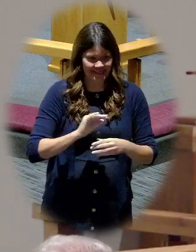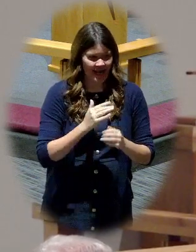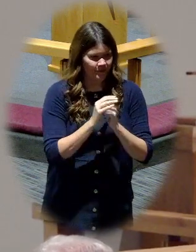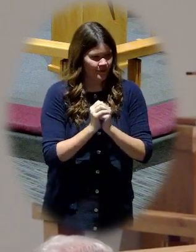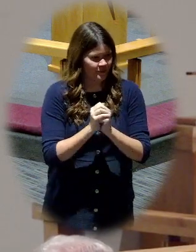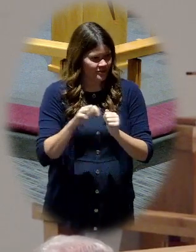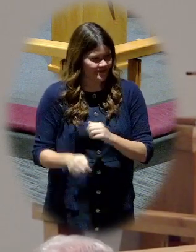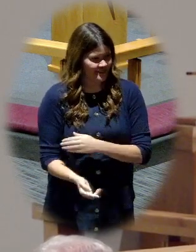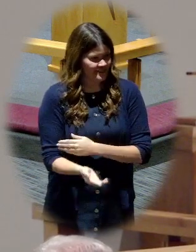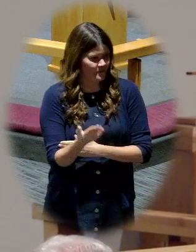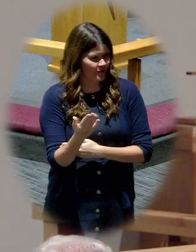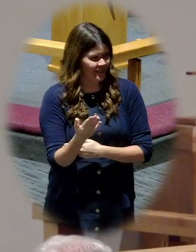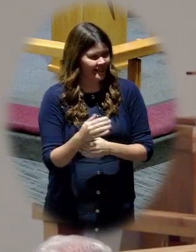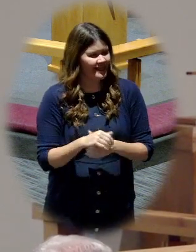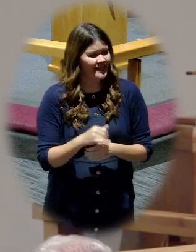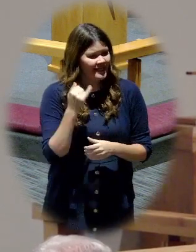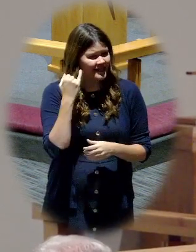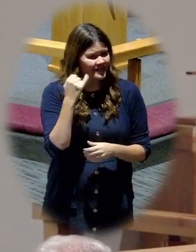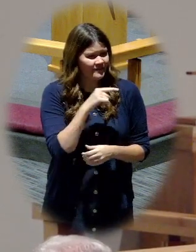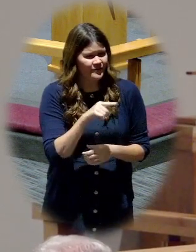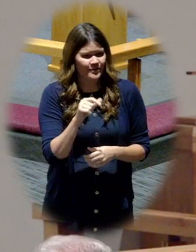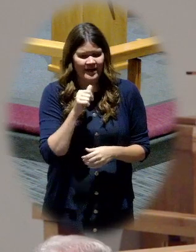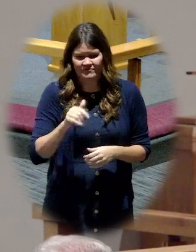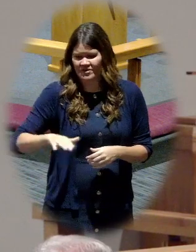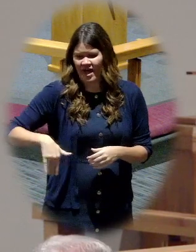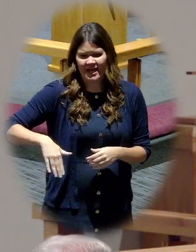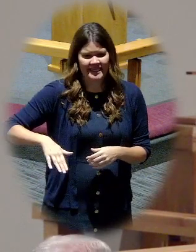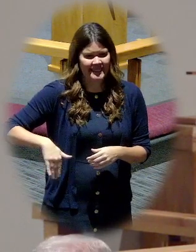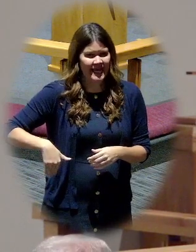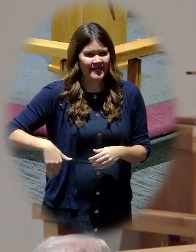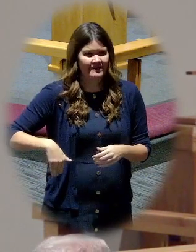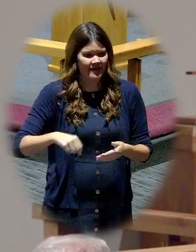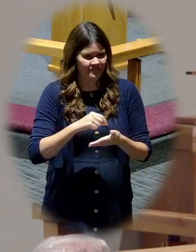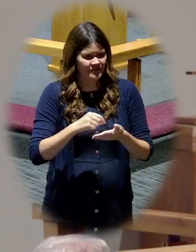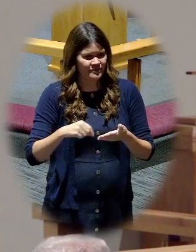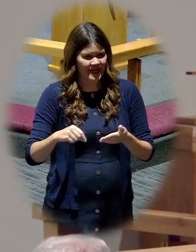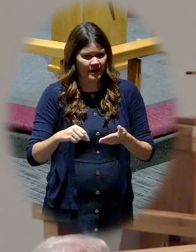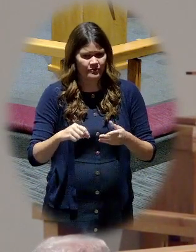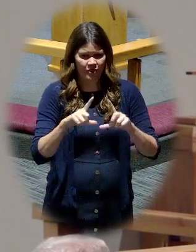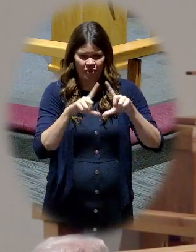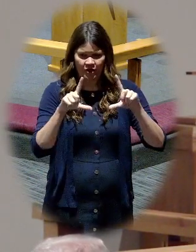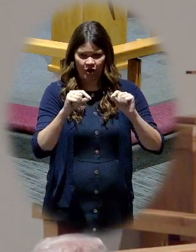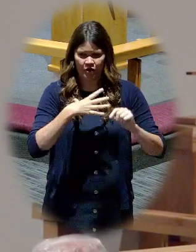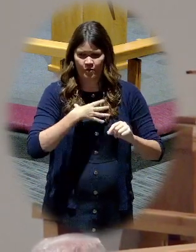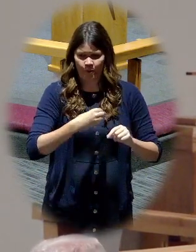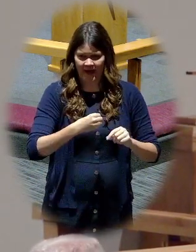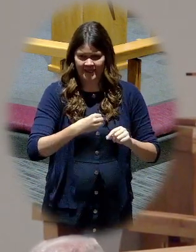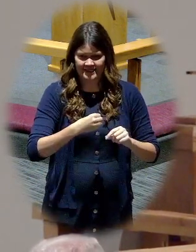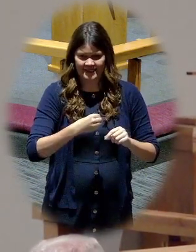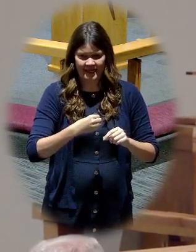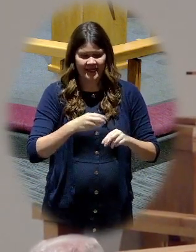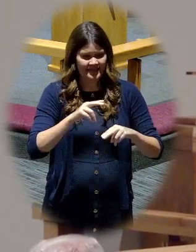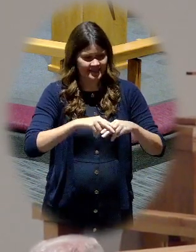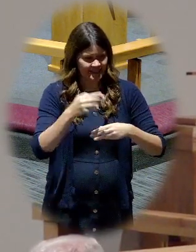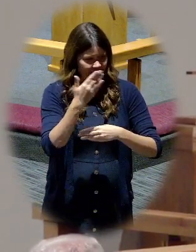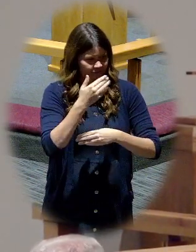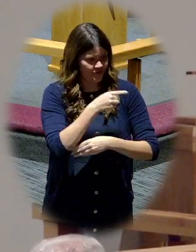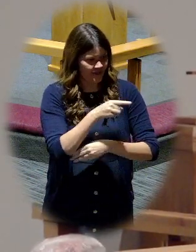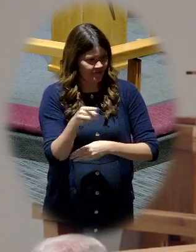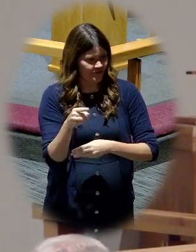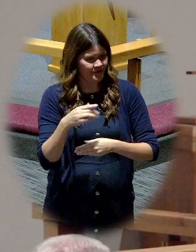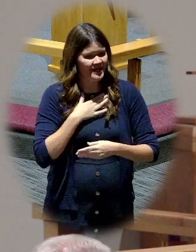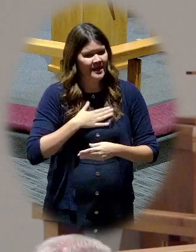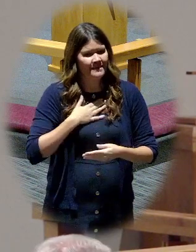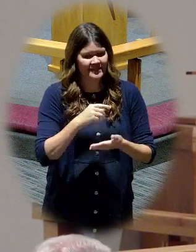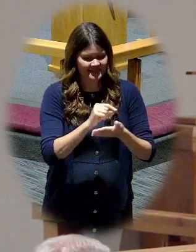morning. If you haven't already done so, there's a white card like this in the seat back in front of you. Please take a moment to fill